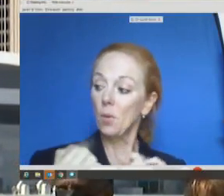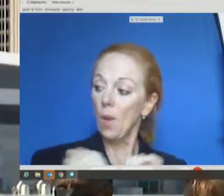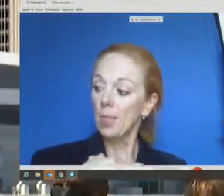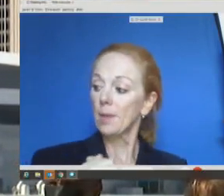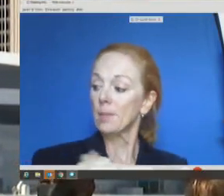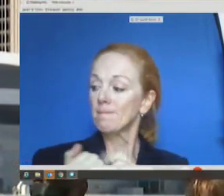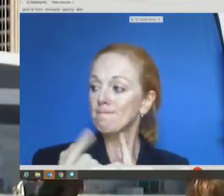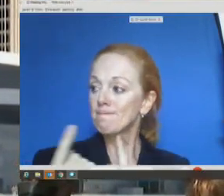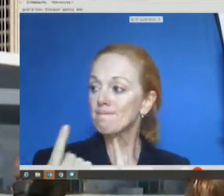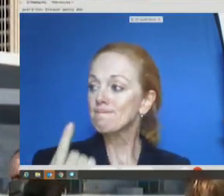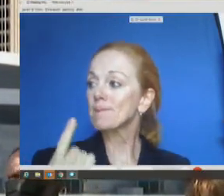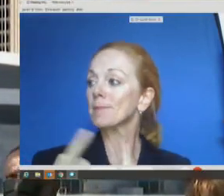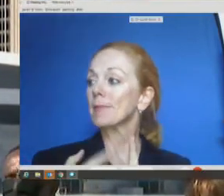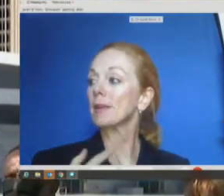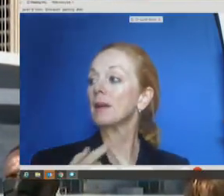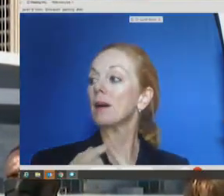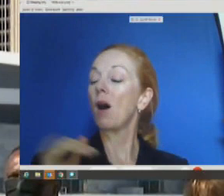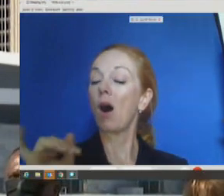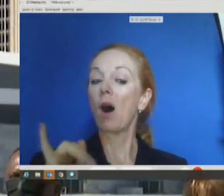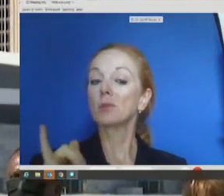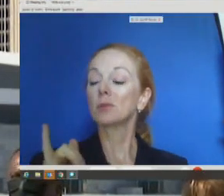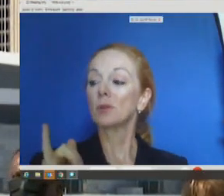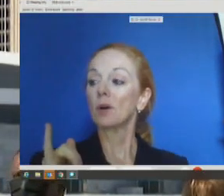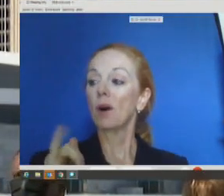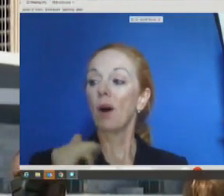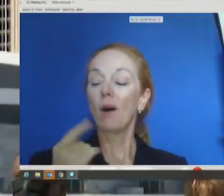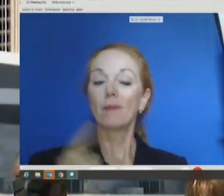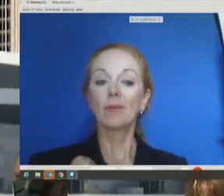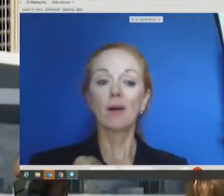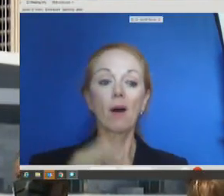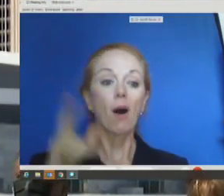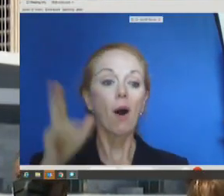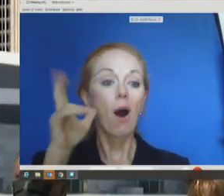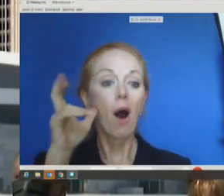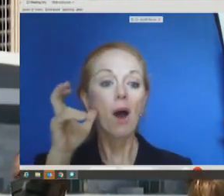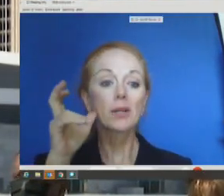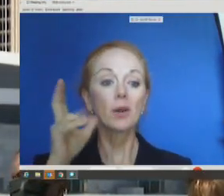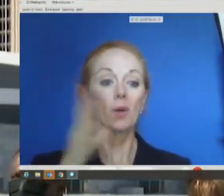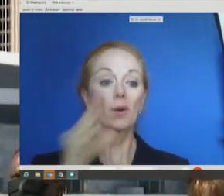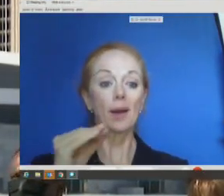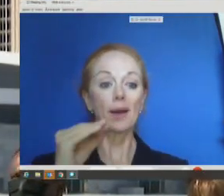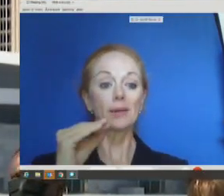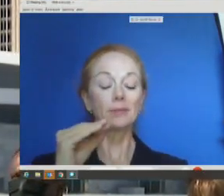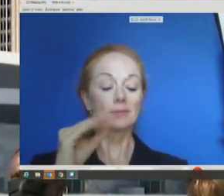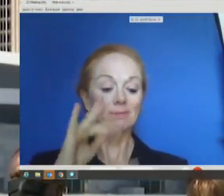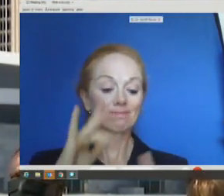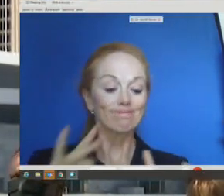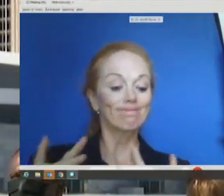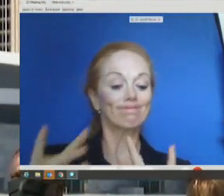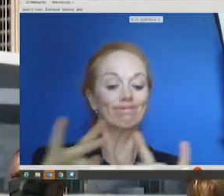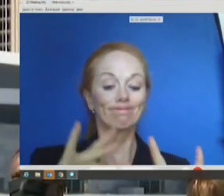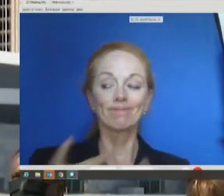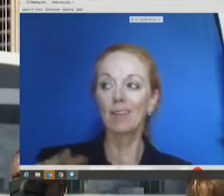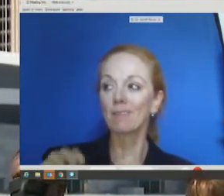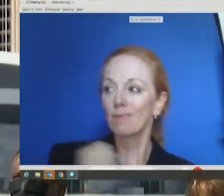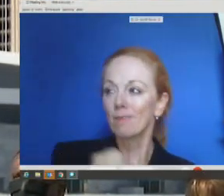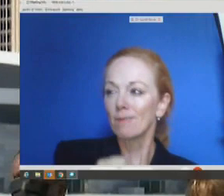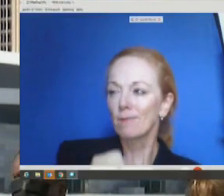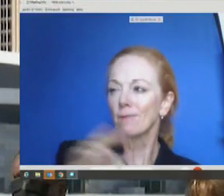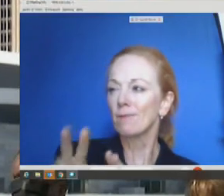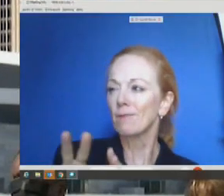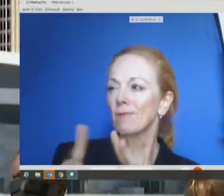to make sure that person is in my care and I'm taking care of that individual. So in the